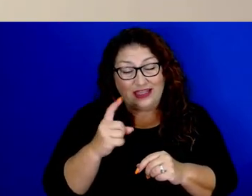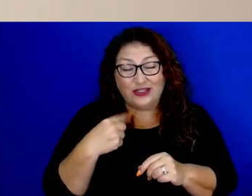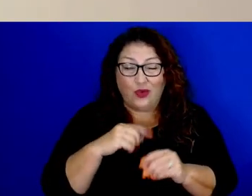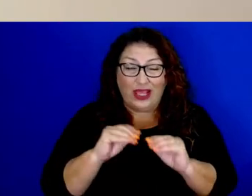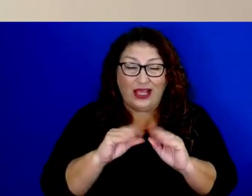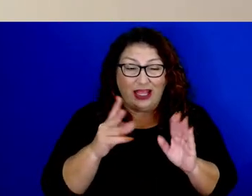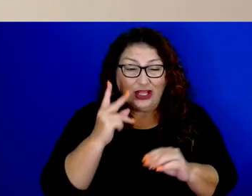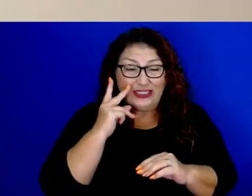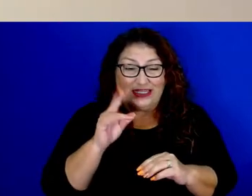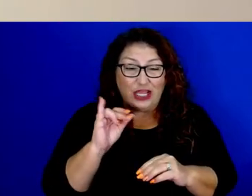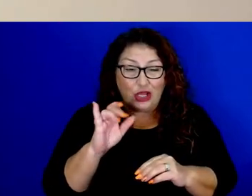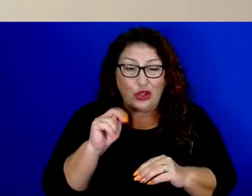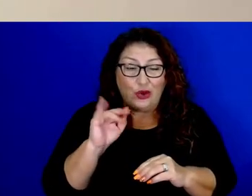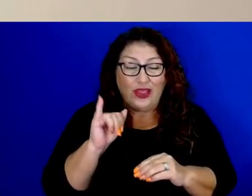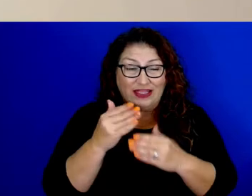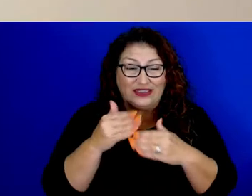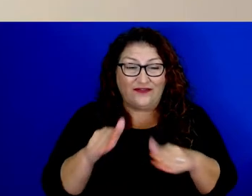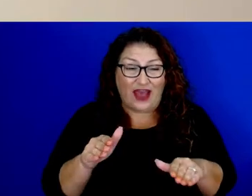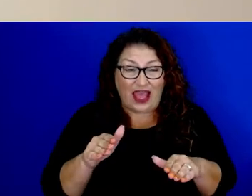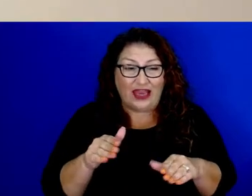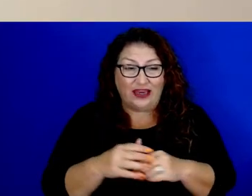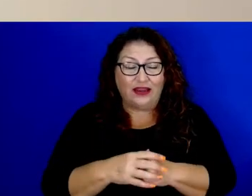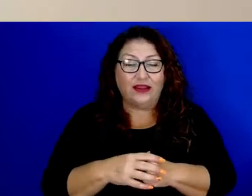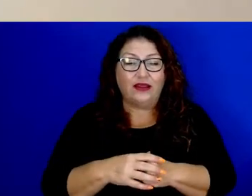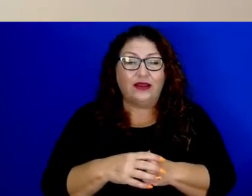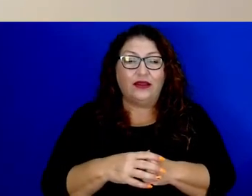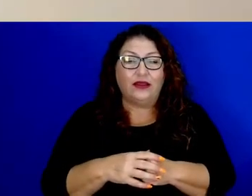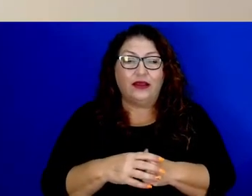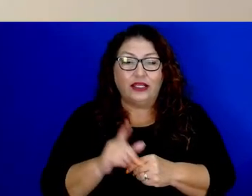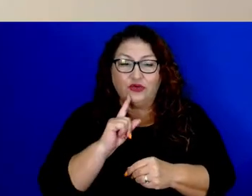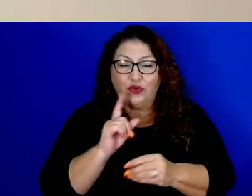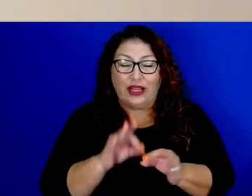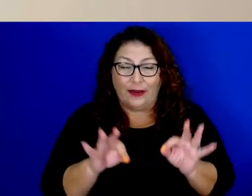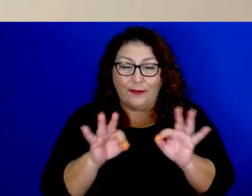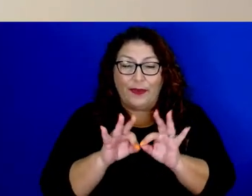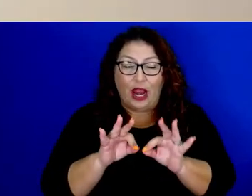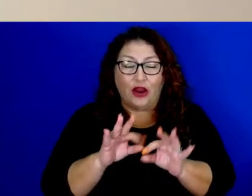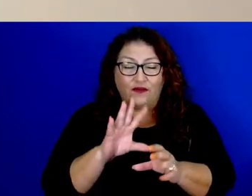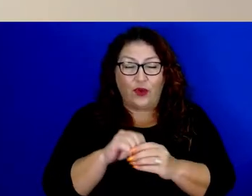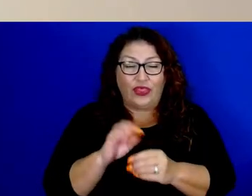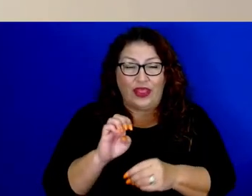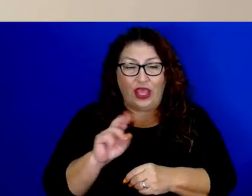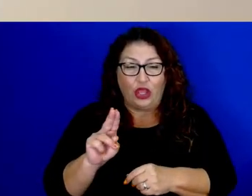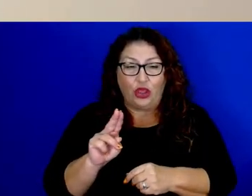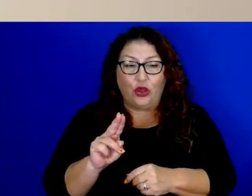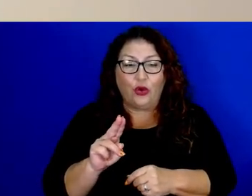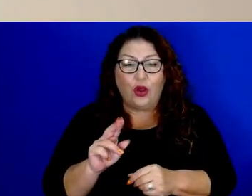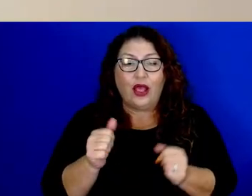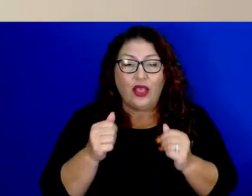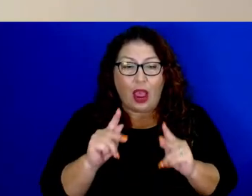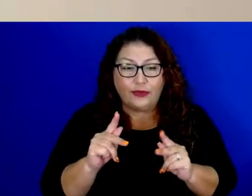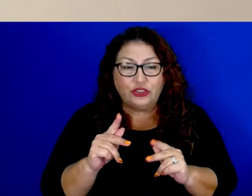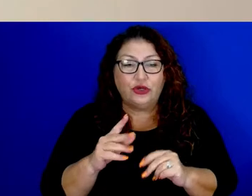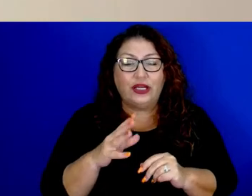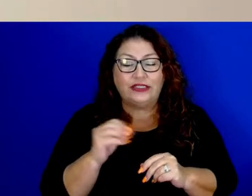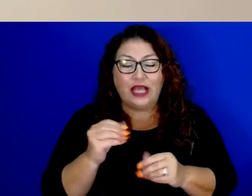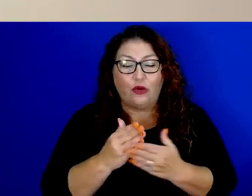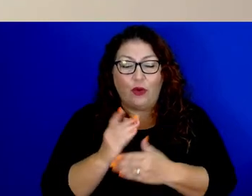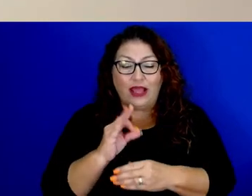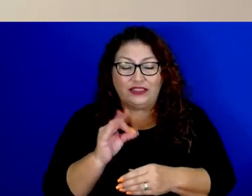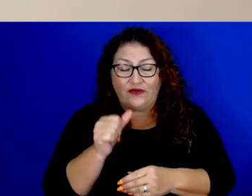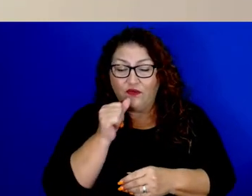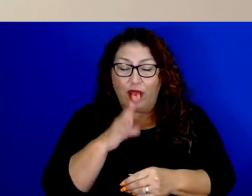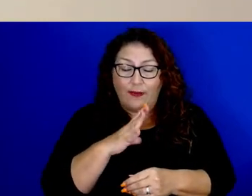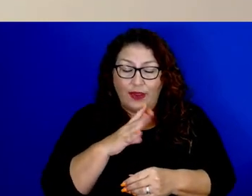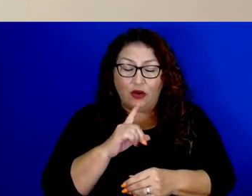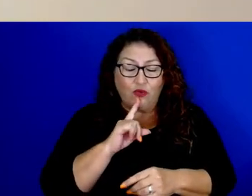We see serious disparities within the EU. Simply put, the opportunities and rights of women are dramatically different based on the member